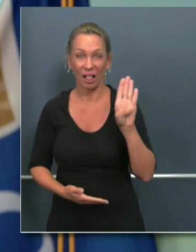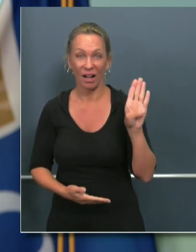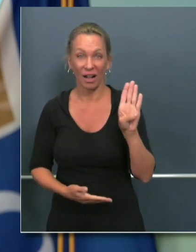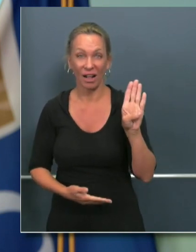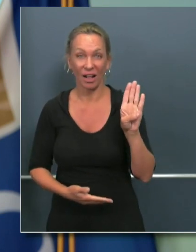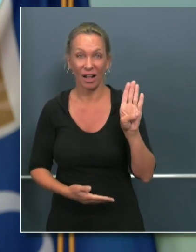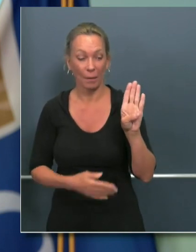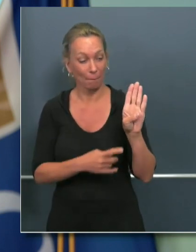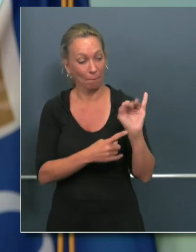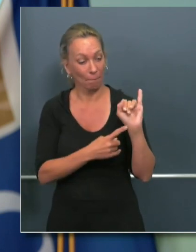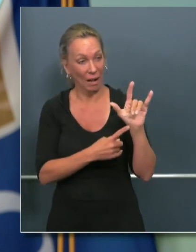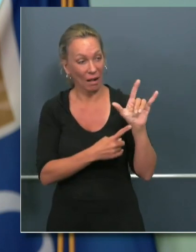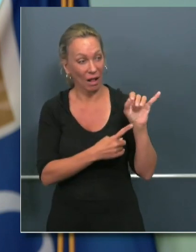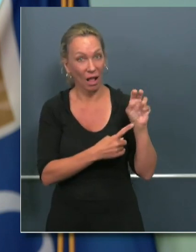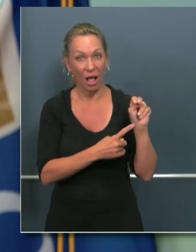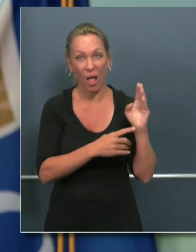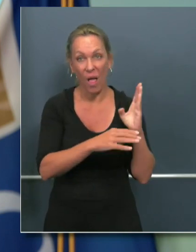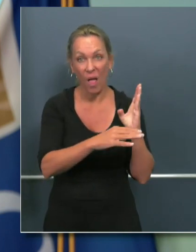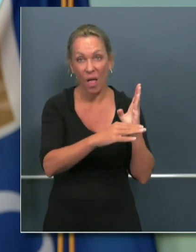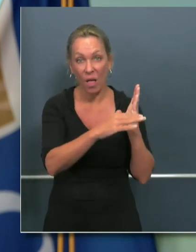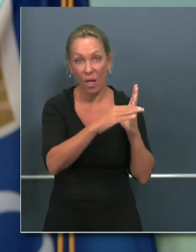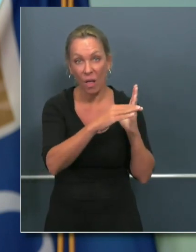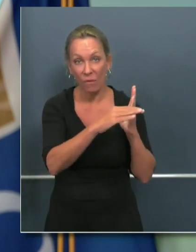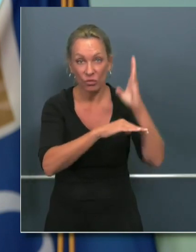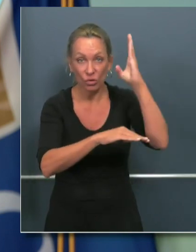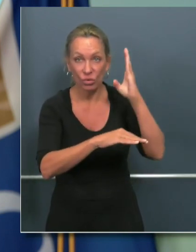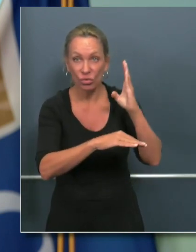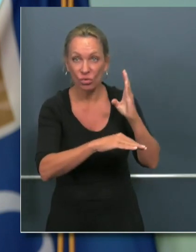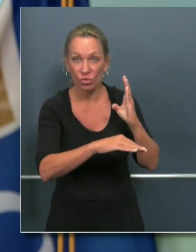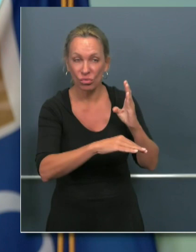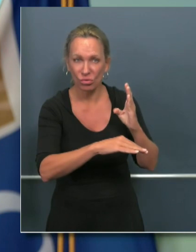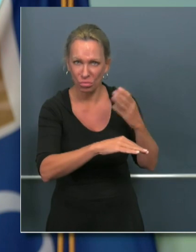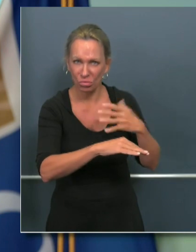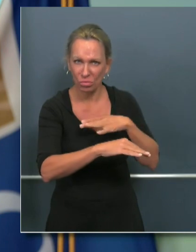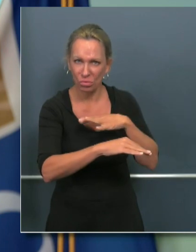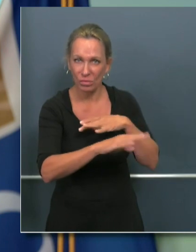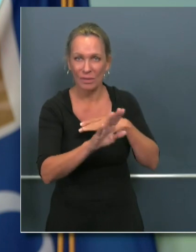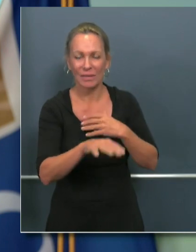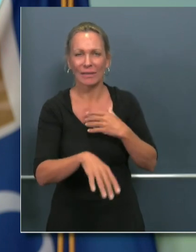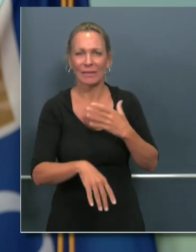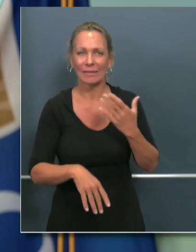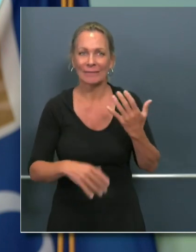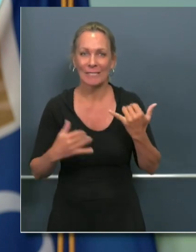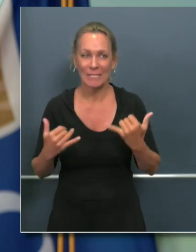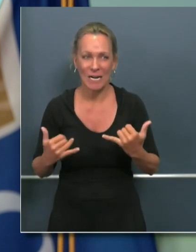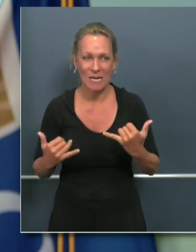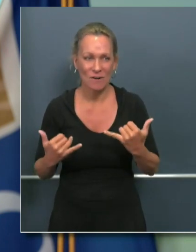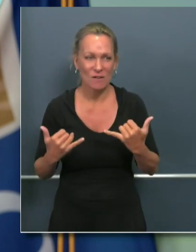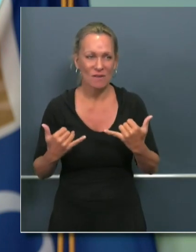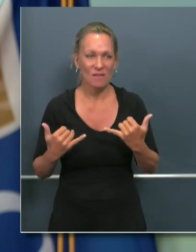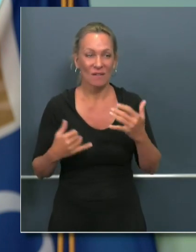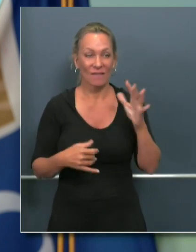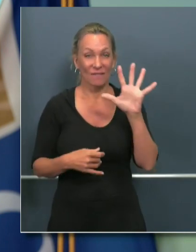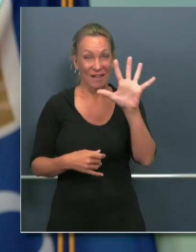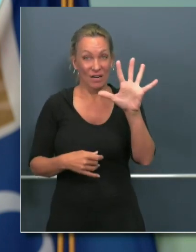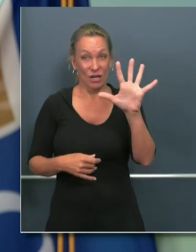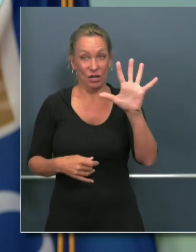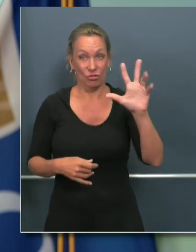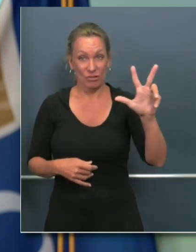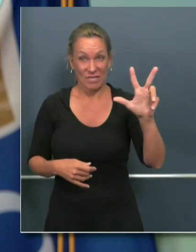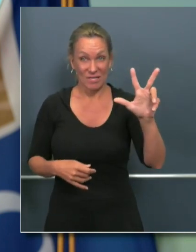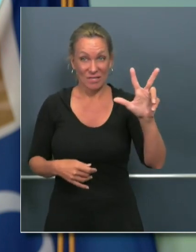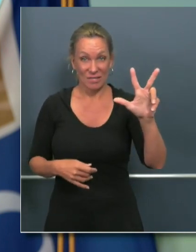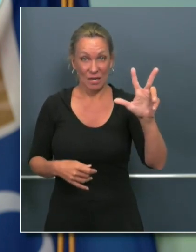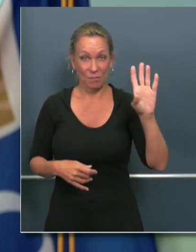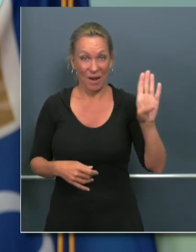afternoon addresses a $54.3 billion shortfall and also deals with the reality, as you correctly state,